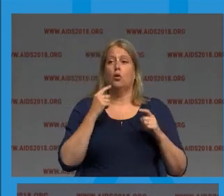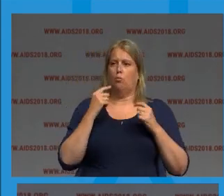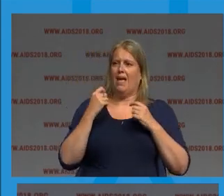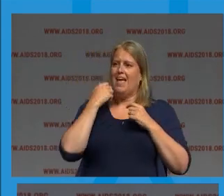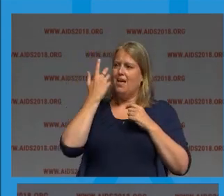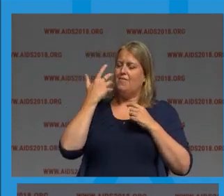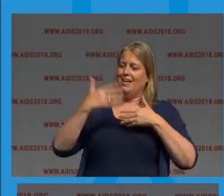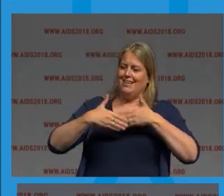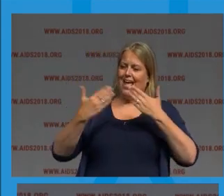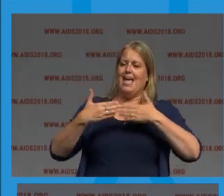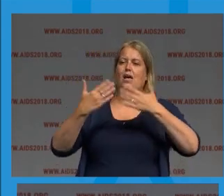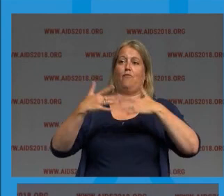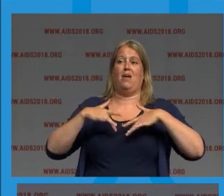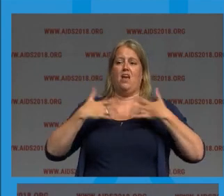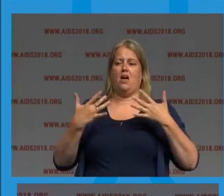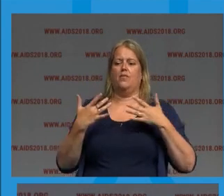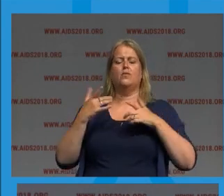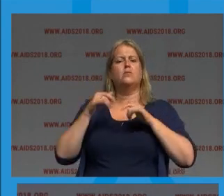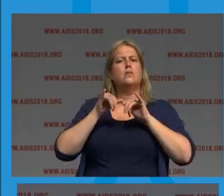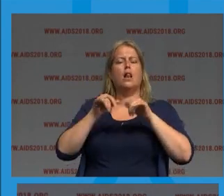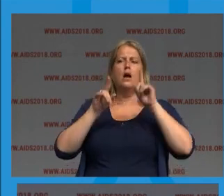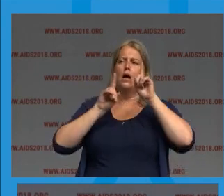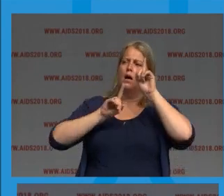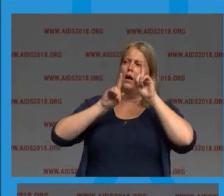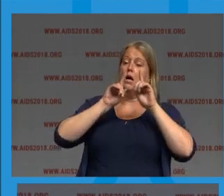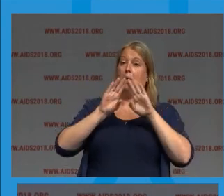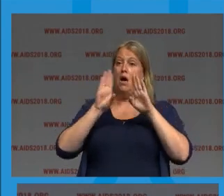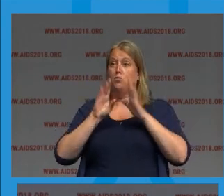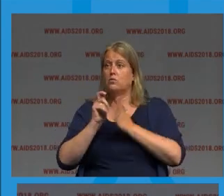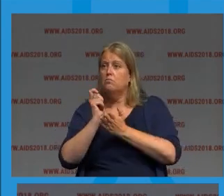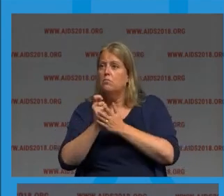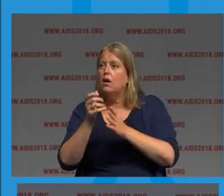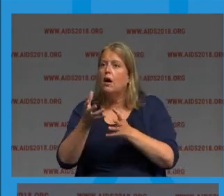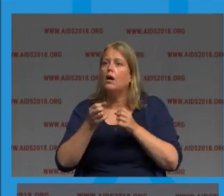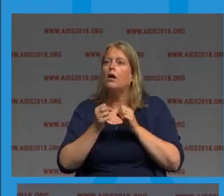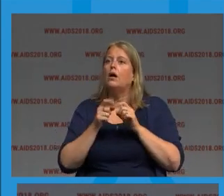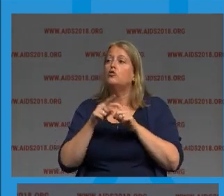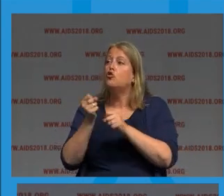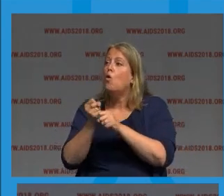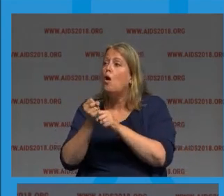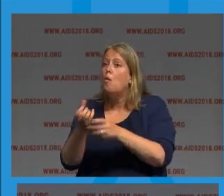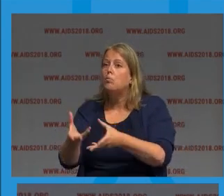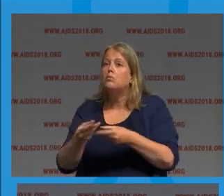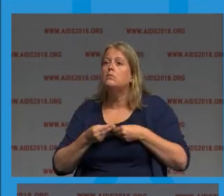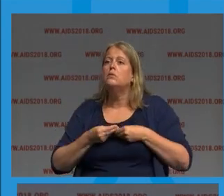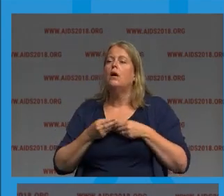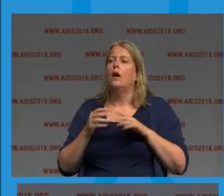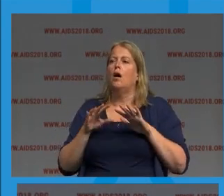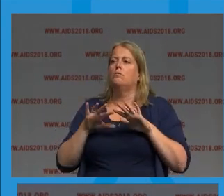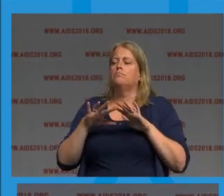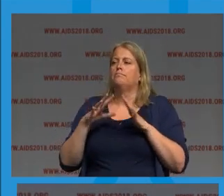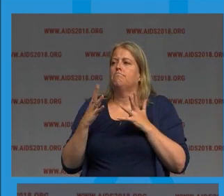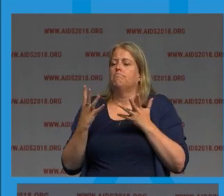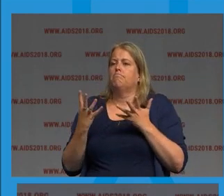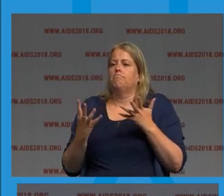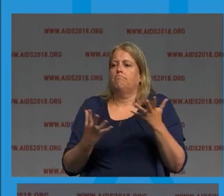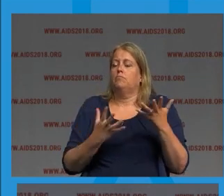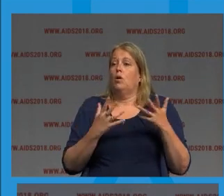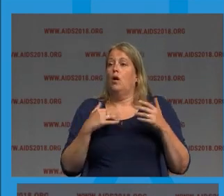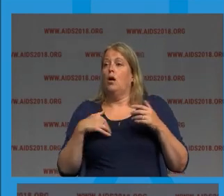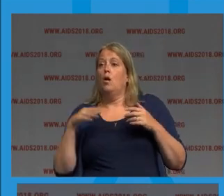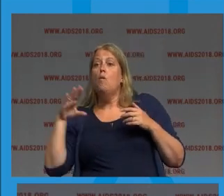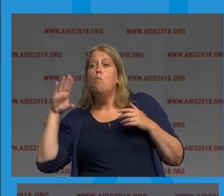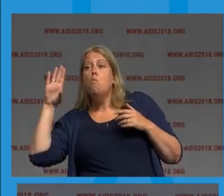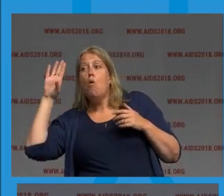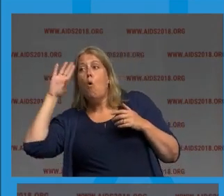to wonder, am I going to be able to have housing? Am I going to be able to keep a job? Or am I going to continue to, or is the police going to come